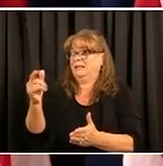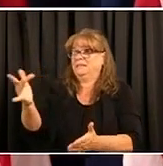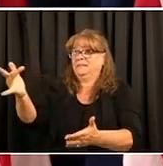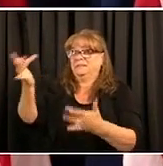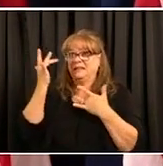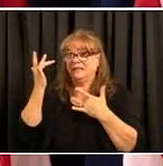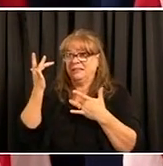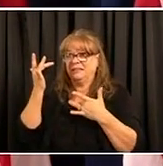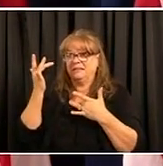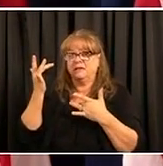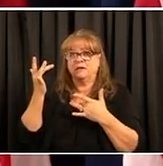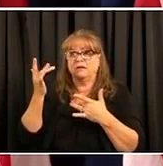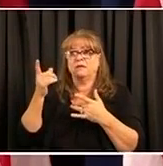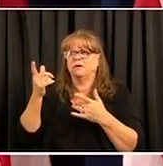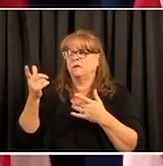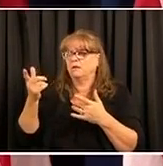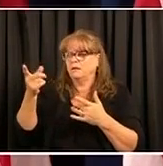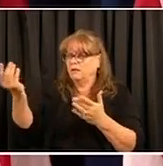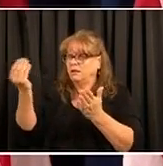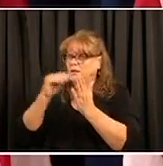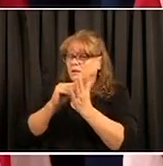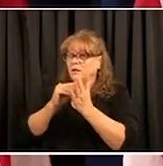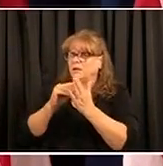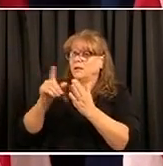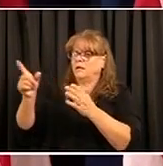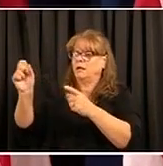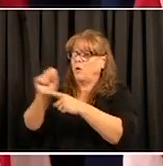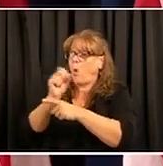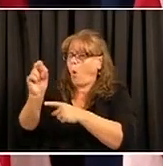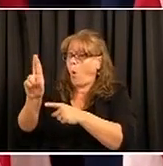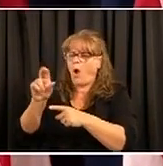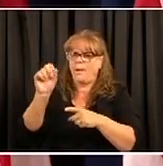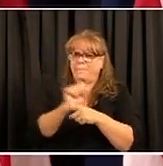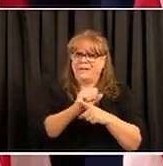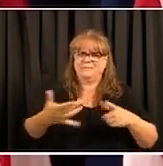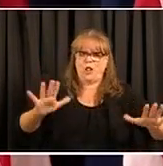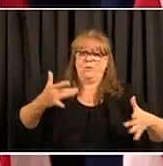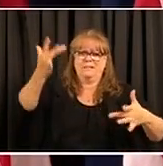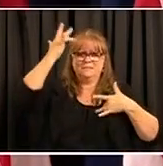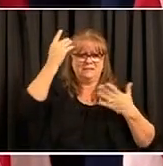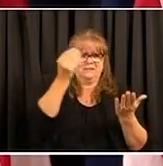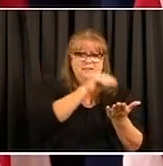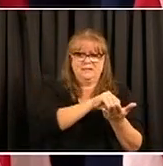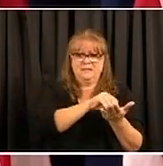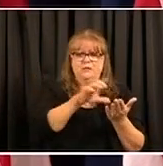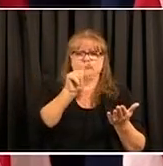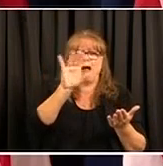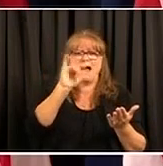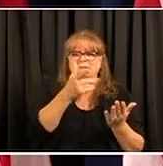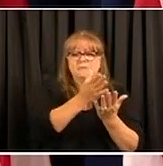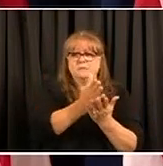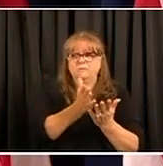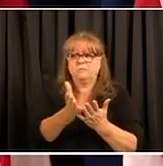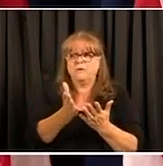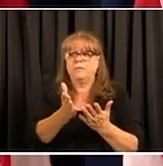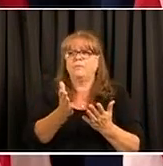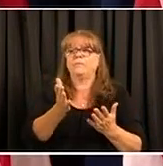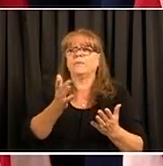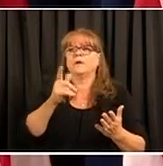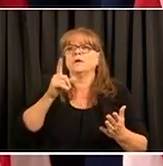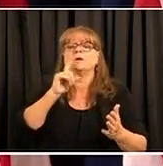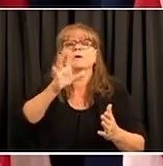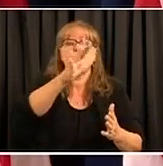was an example of this in a widely viewed police body cam video from Ohio, an Ohio college last